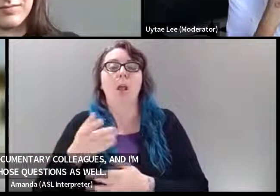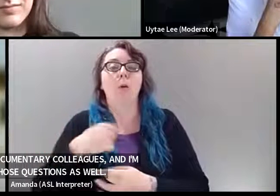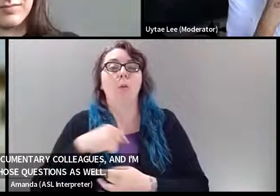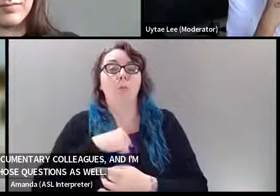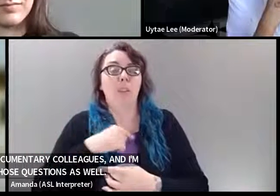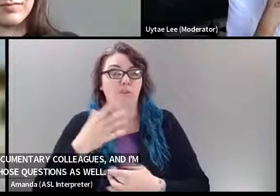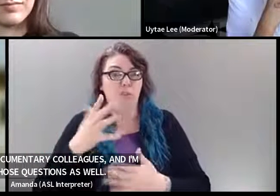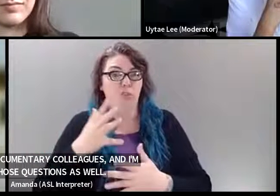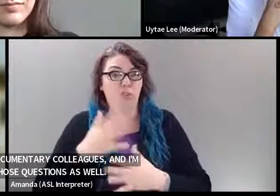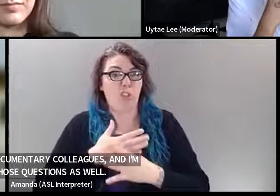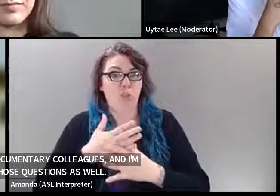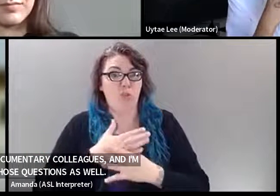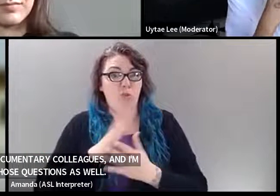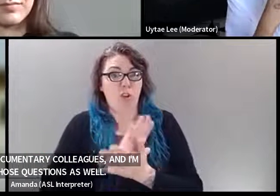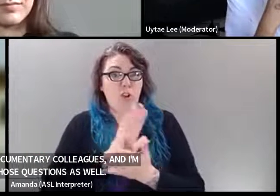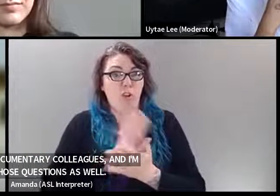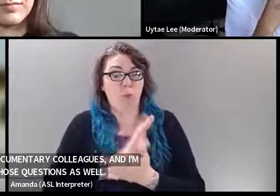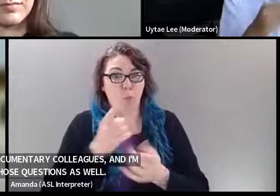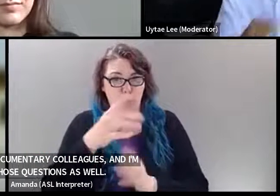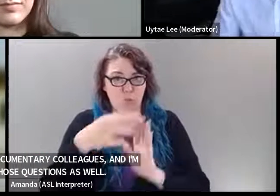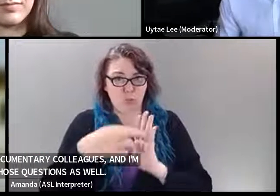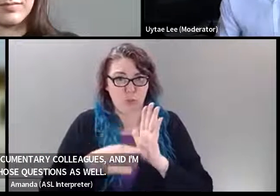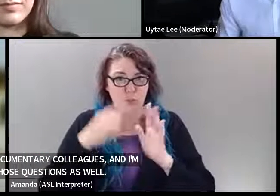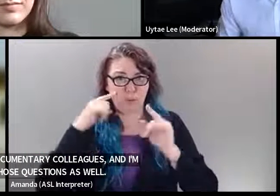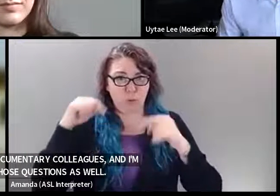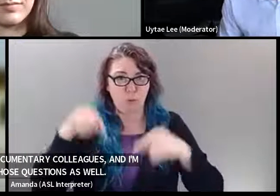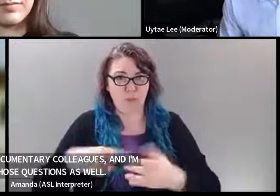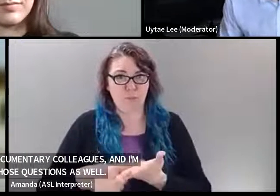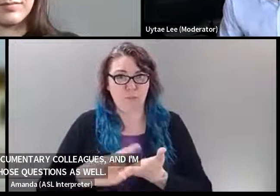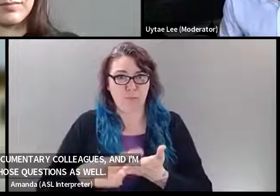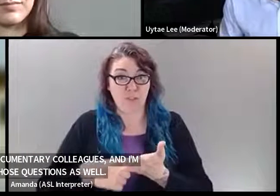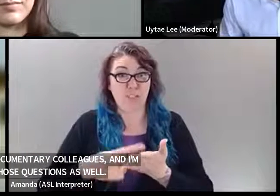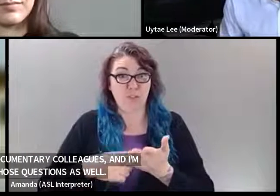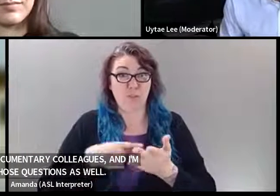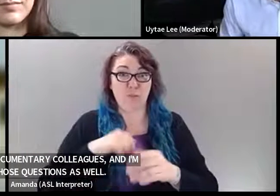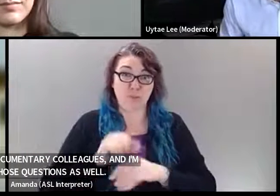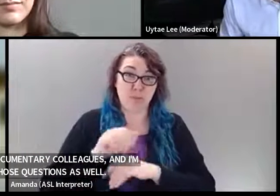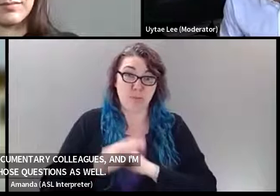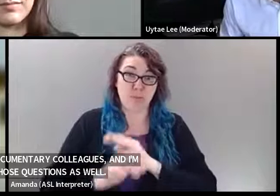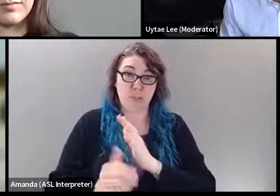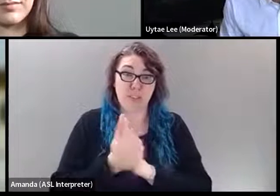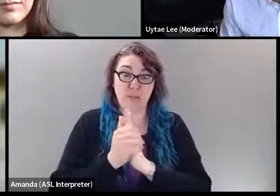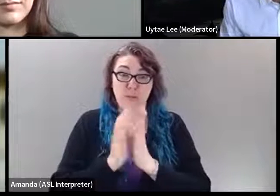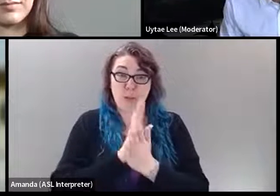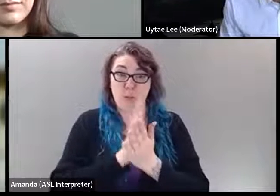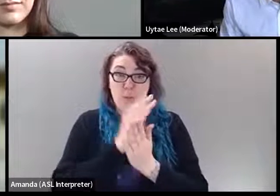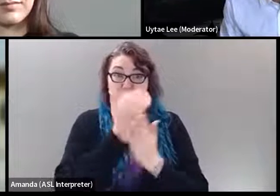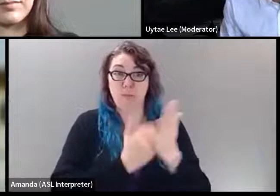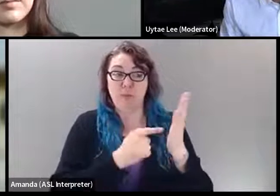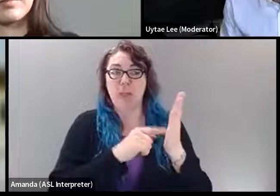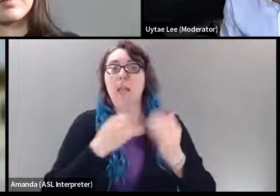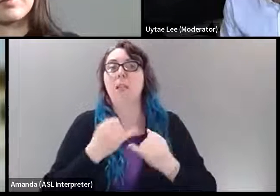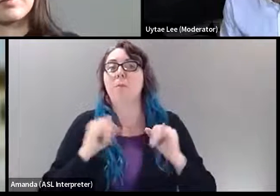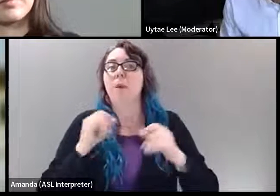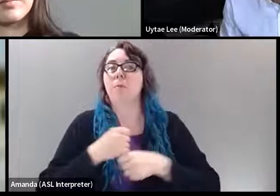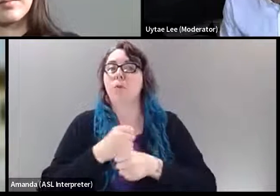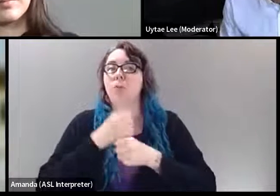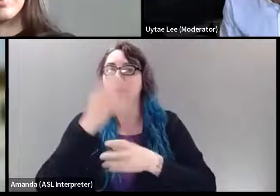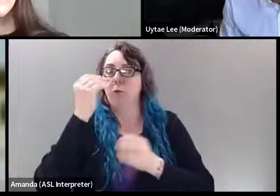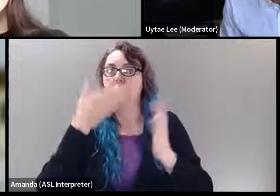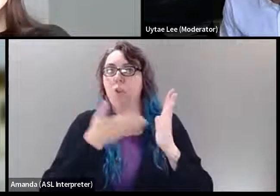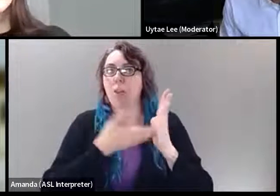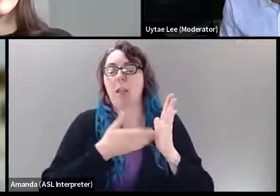before you signed up or when you signed up for this webinar. It is a really great resource for producers, and we encourage all of our producers to